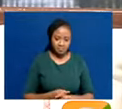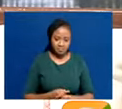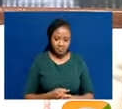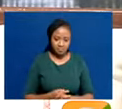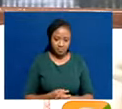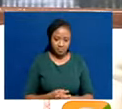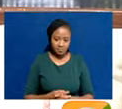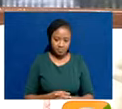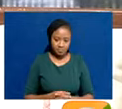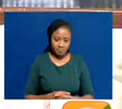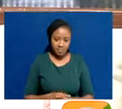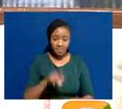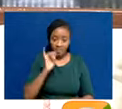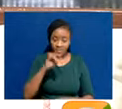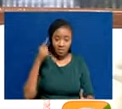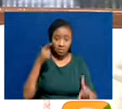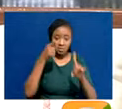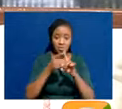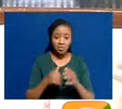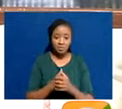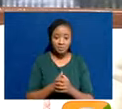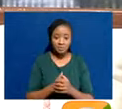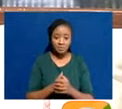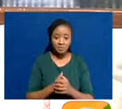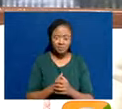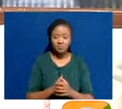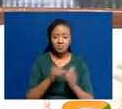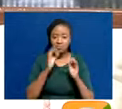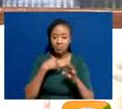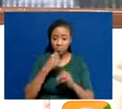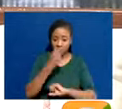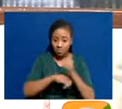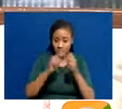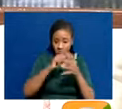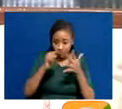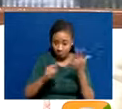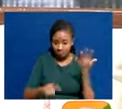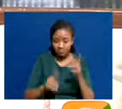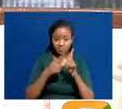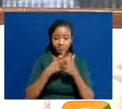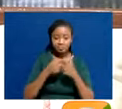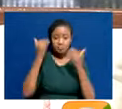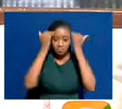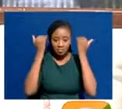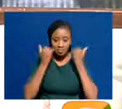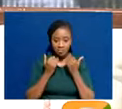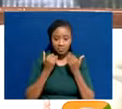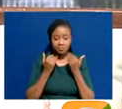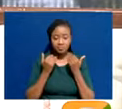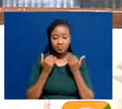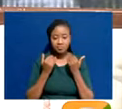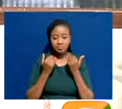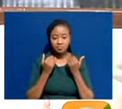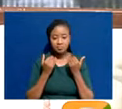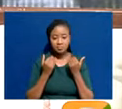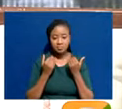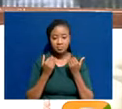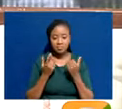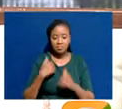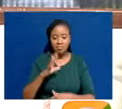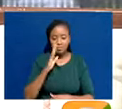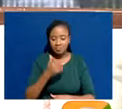of press freedom. If we all did that, the judiciary does its part, the wheels of justice move. I'm telling you, we have the most